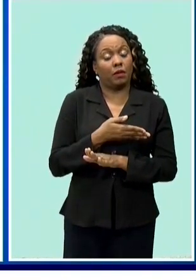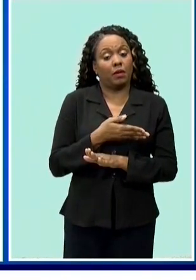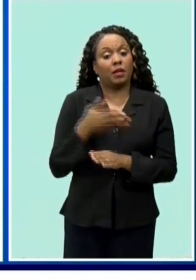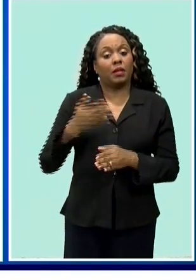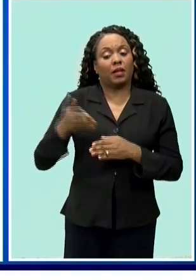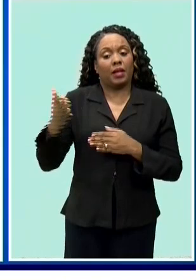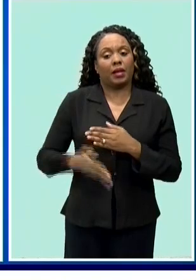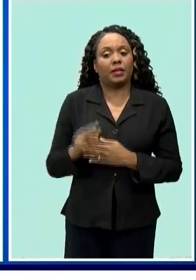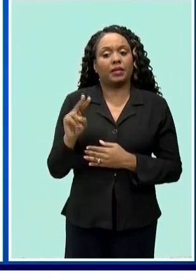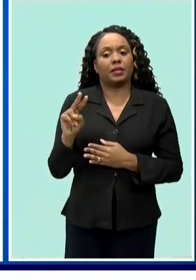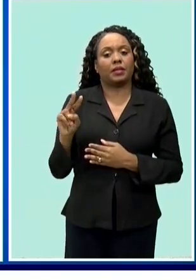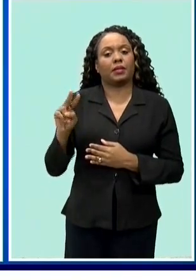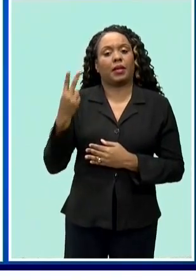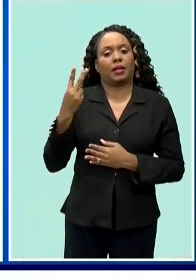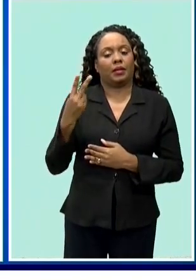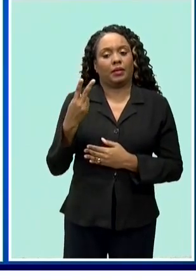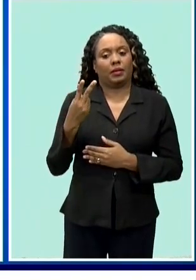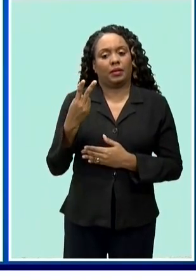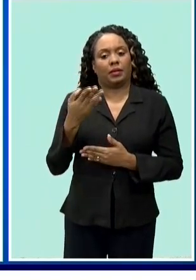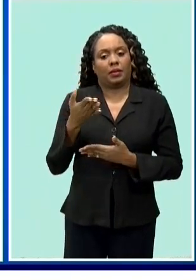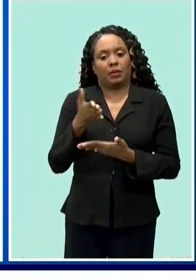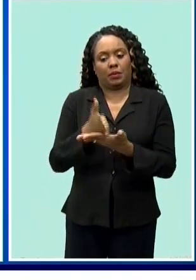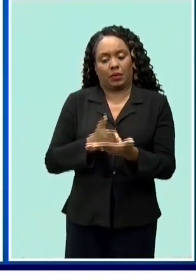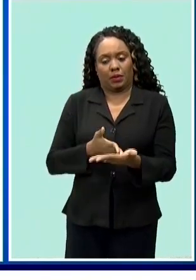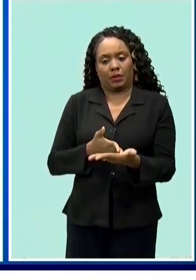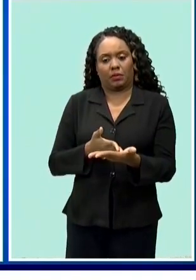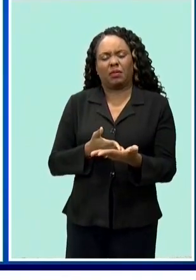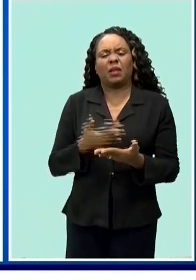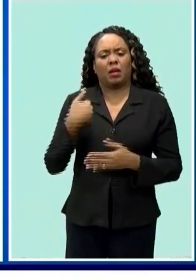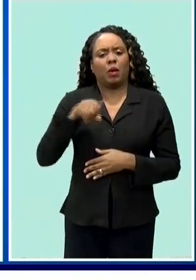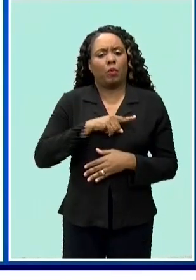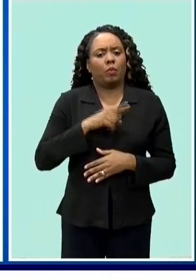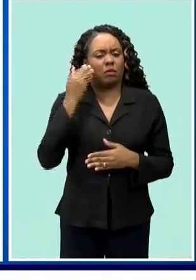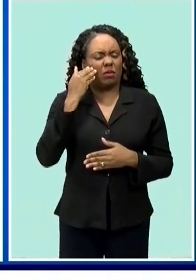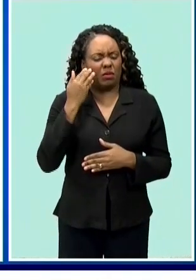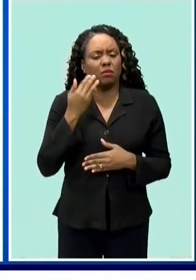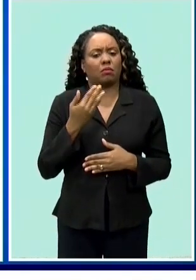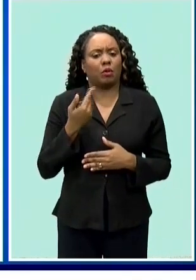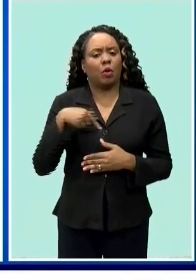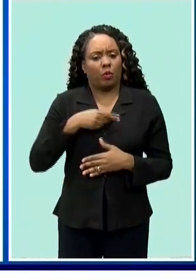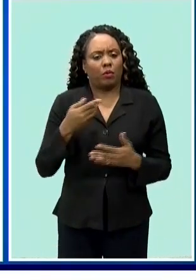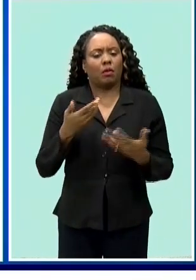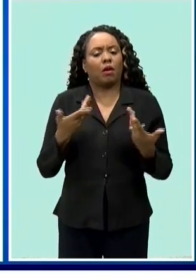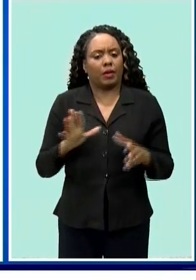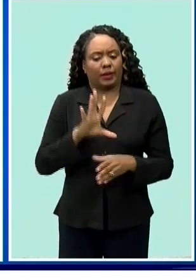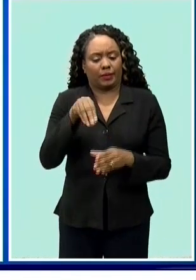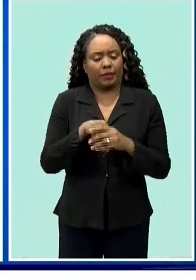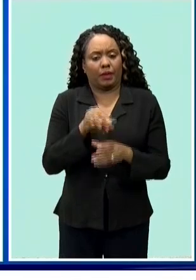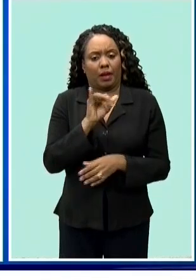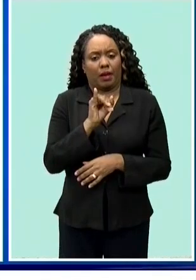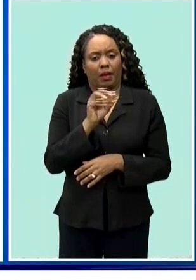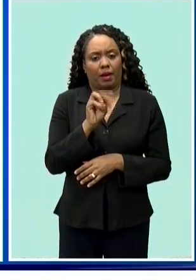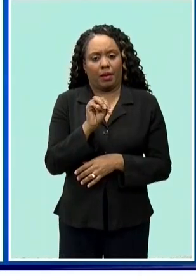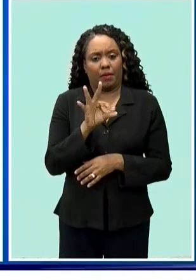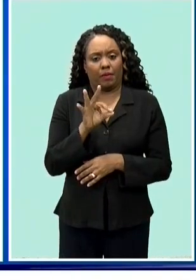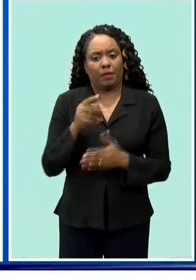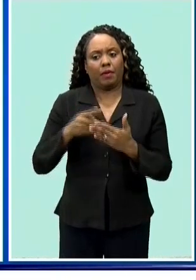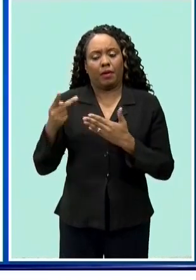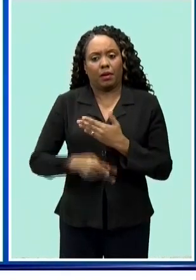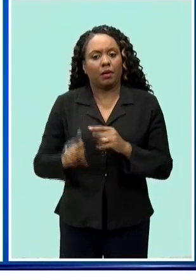cycle, in spite of being in an IMF program, because fundamentally,